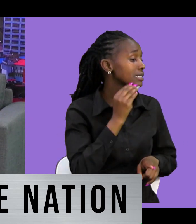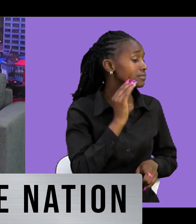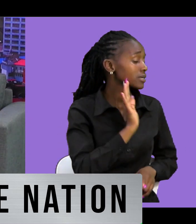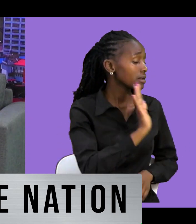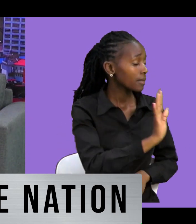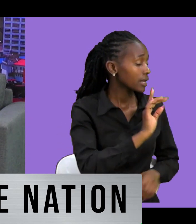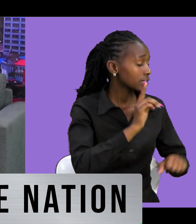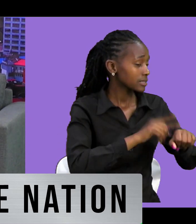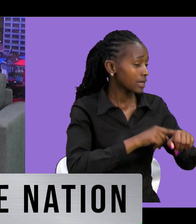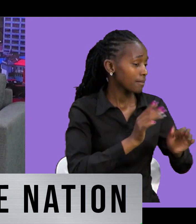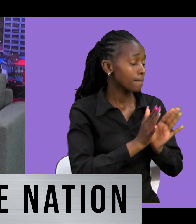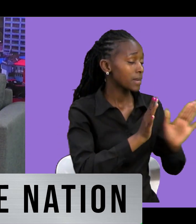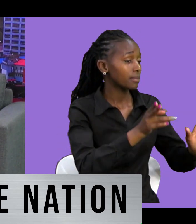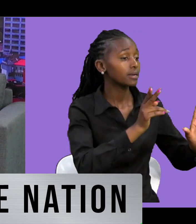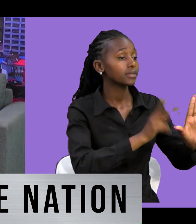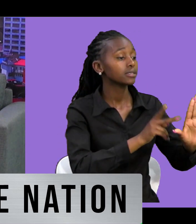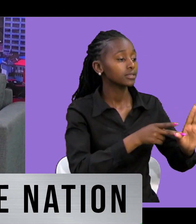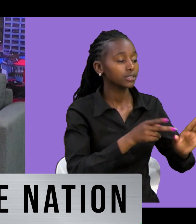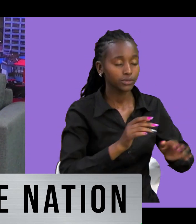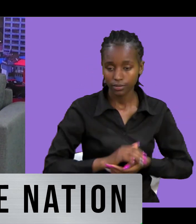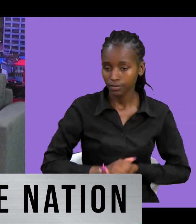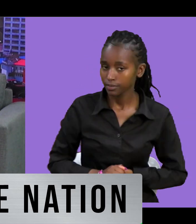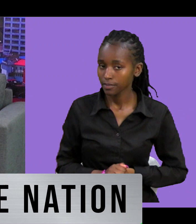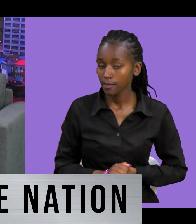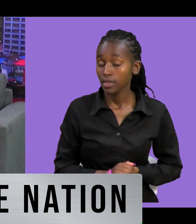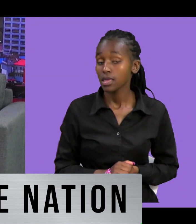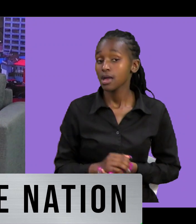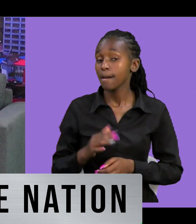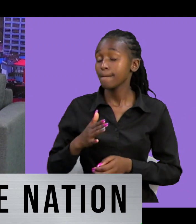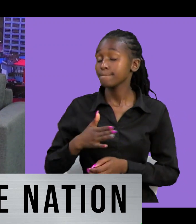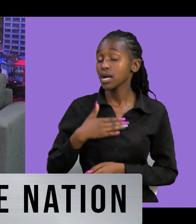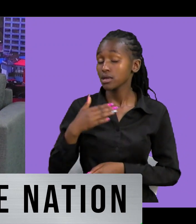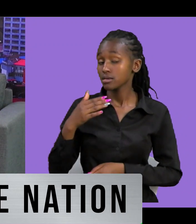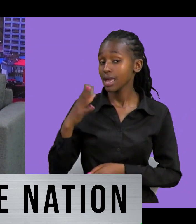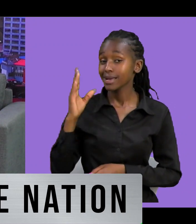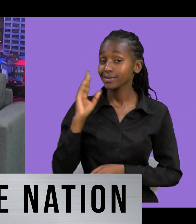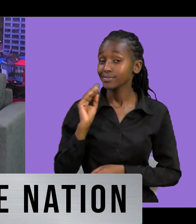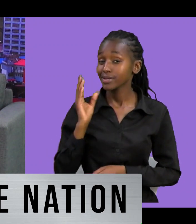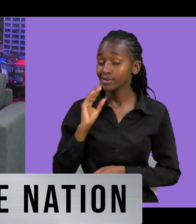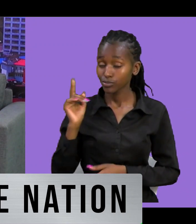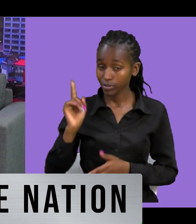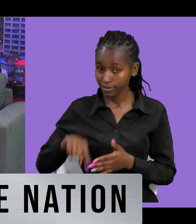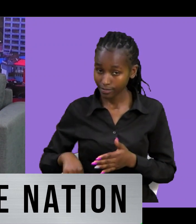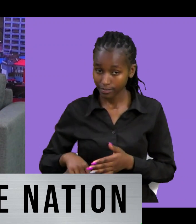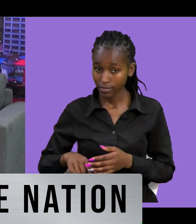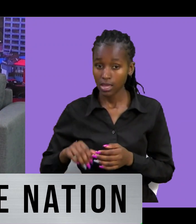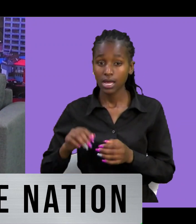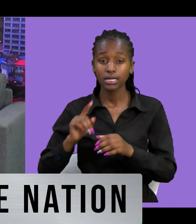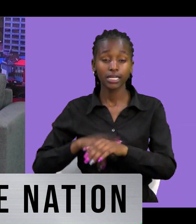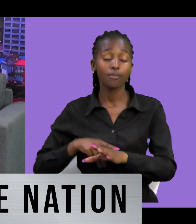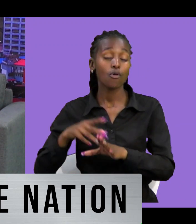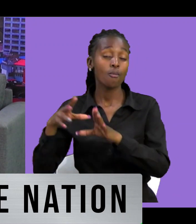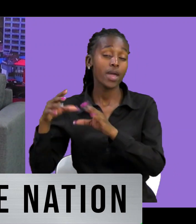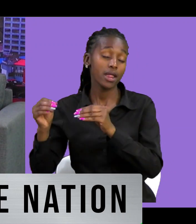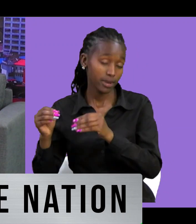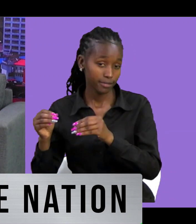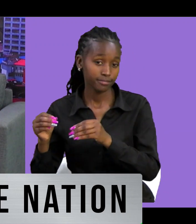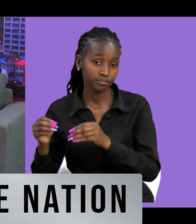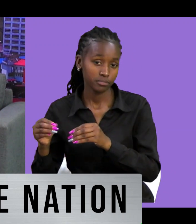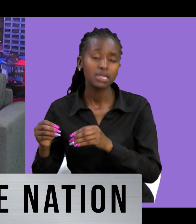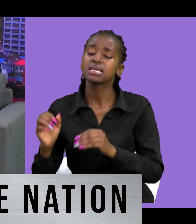the forums? My experience, I can say, when you're giving your views, they are taken and there's no bias or anything. But when it comes